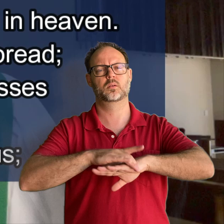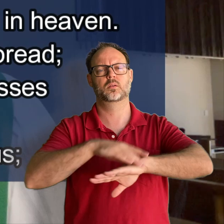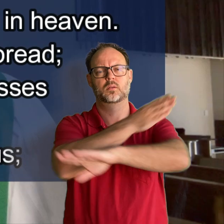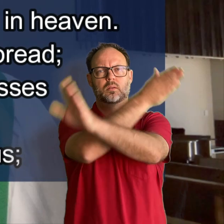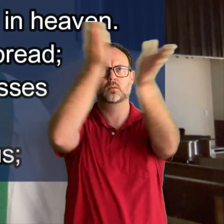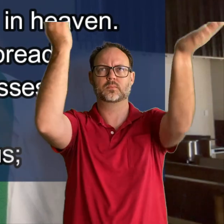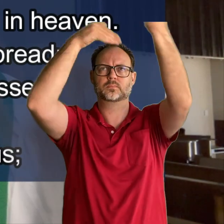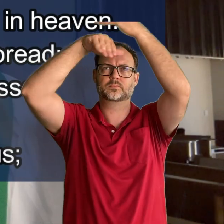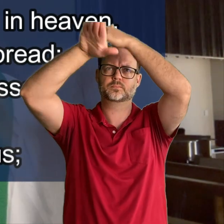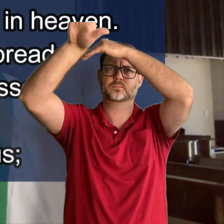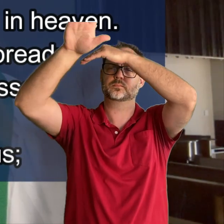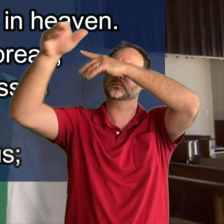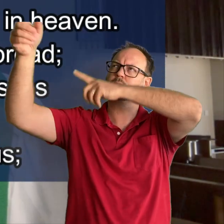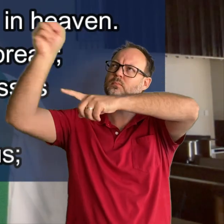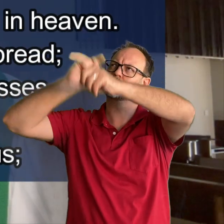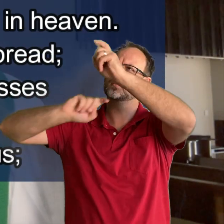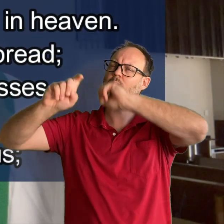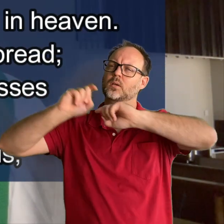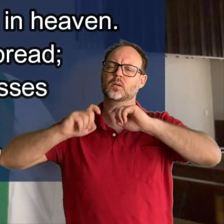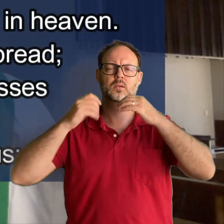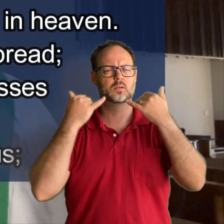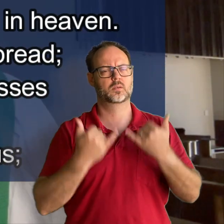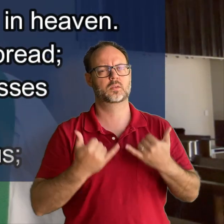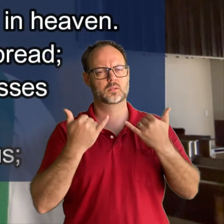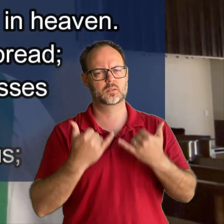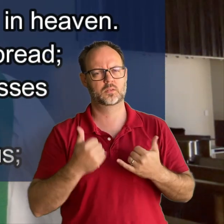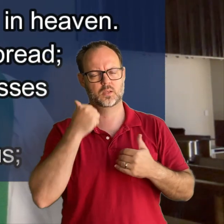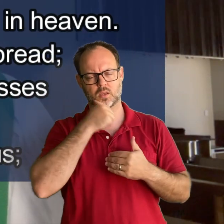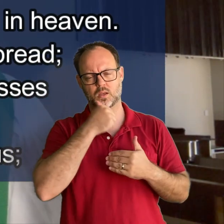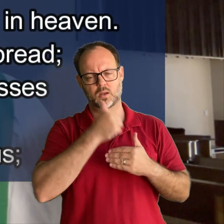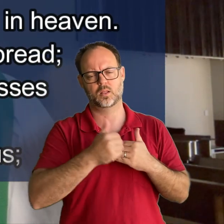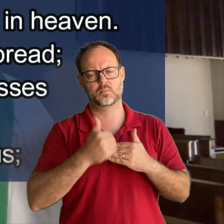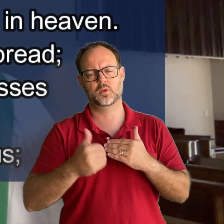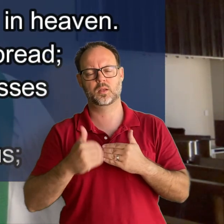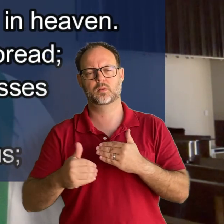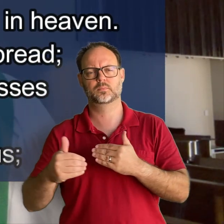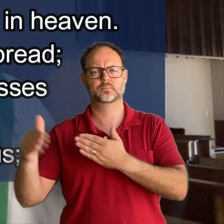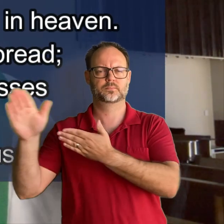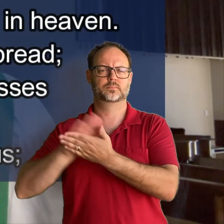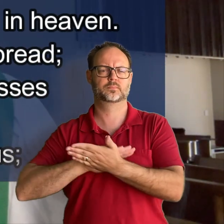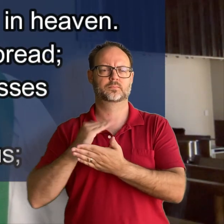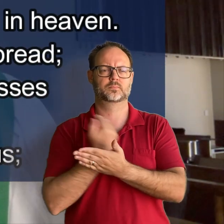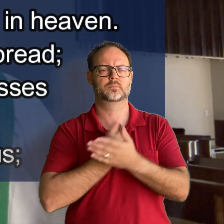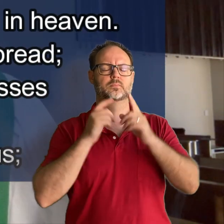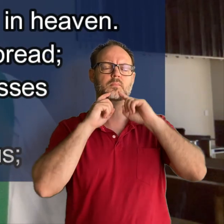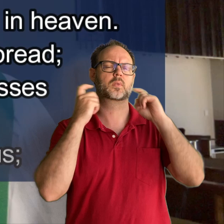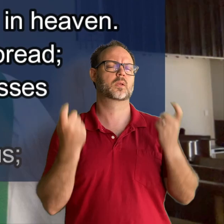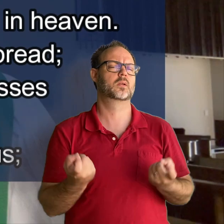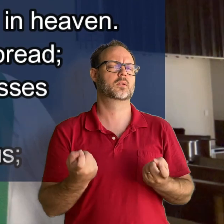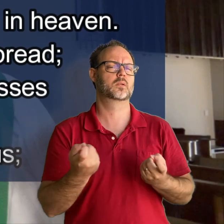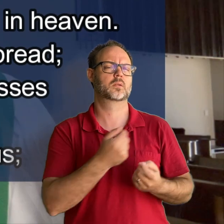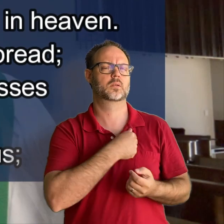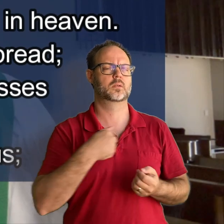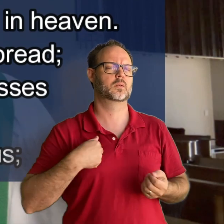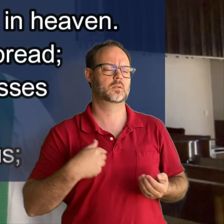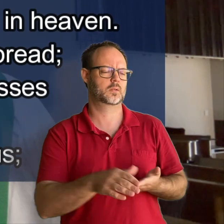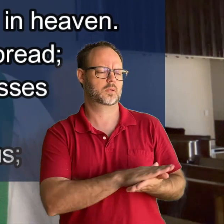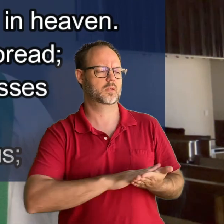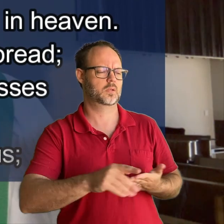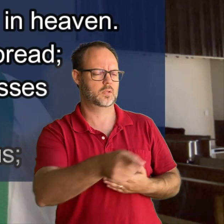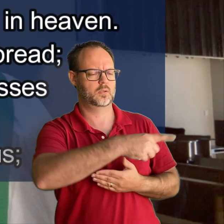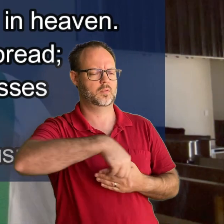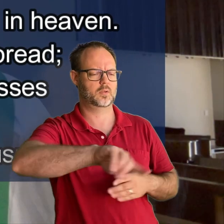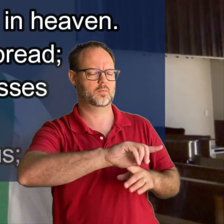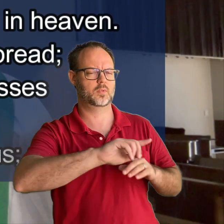done, on earth as it is in heaven. Give us this day our daily bread, and forgive us our